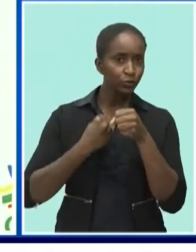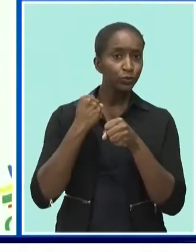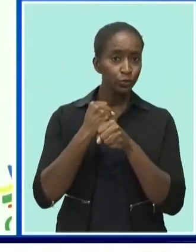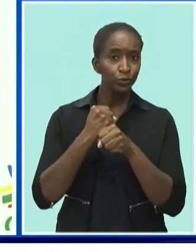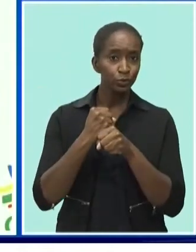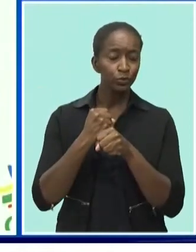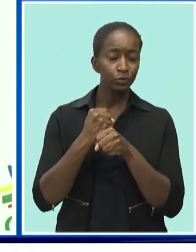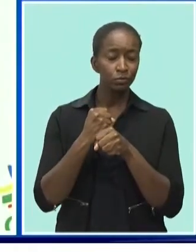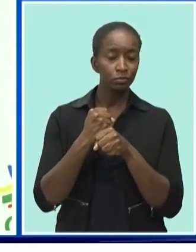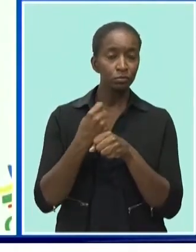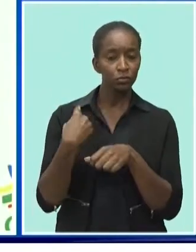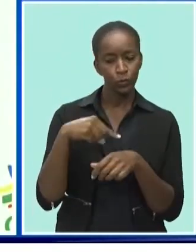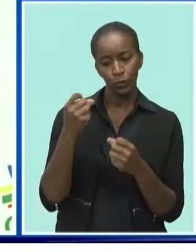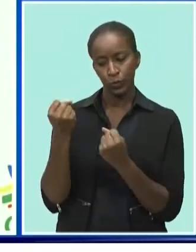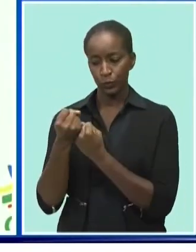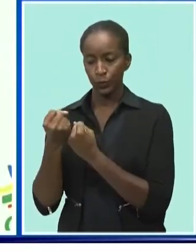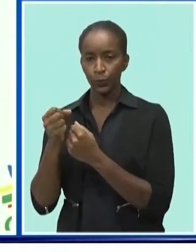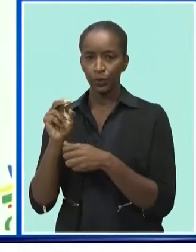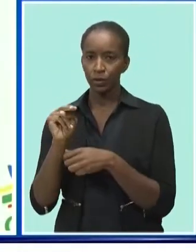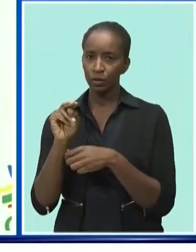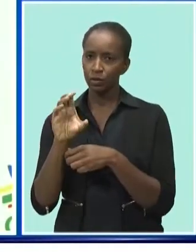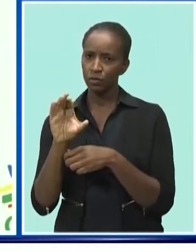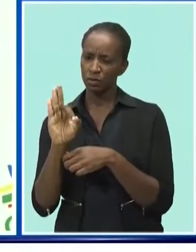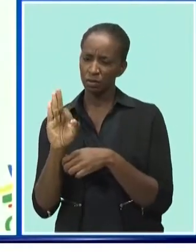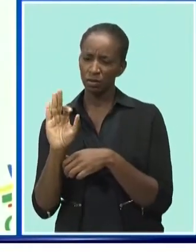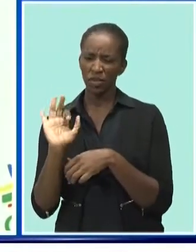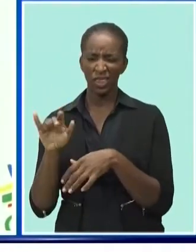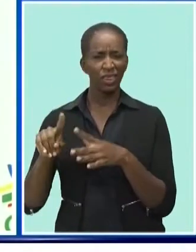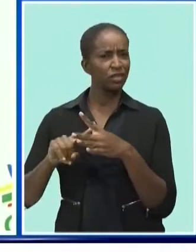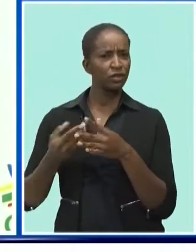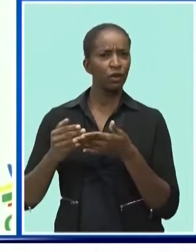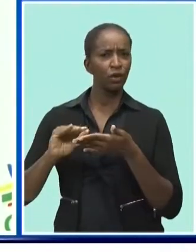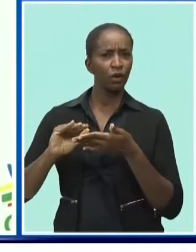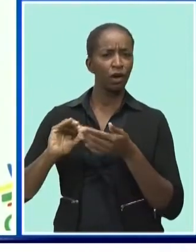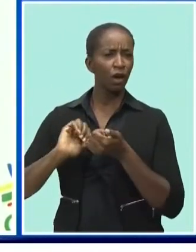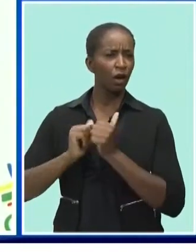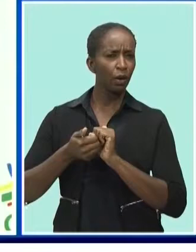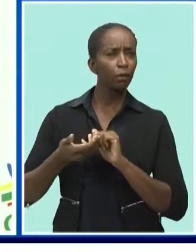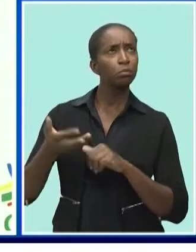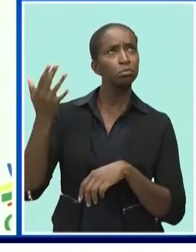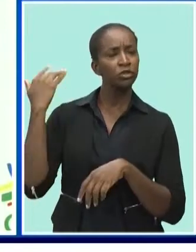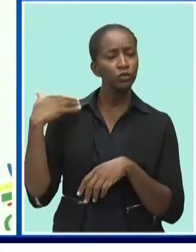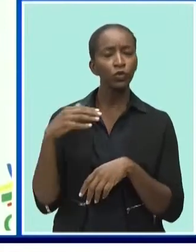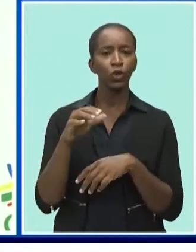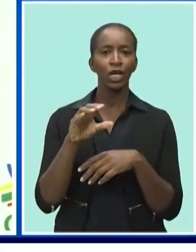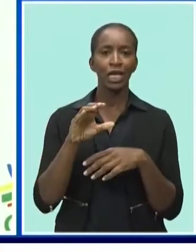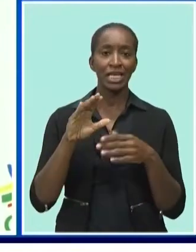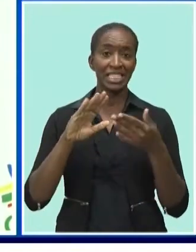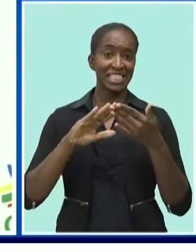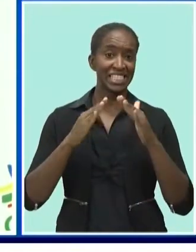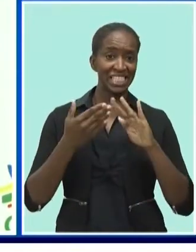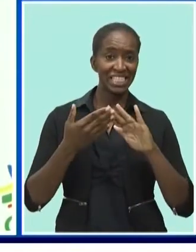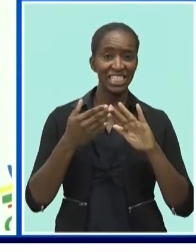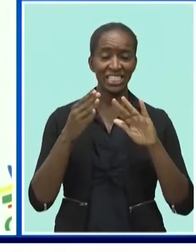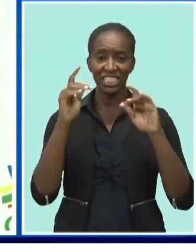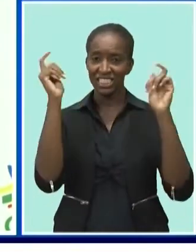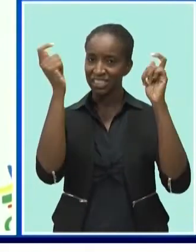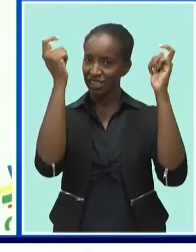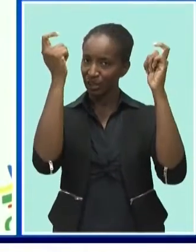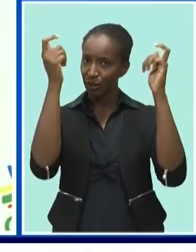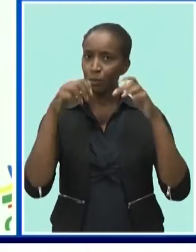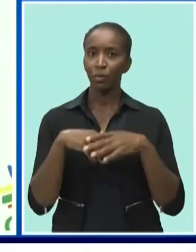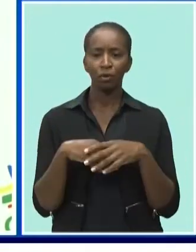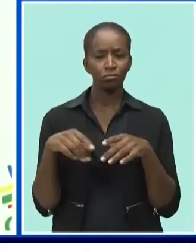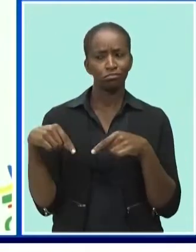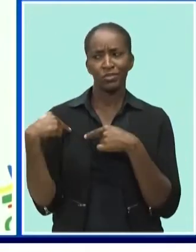our partnership with the NCF started through with CityFest, and it's well over a decade since we have been contributing to